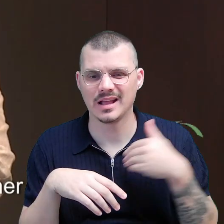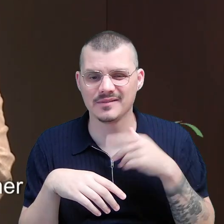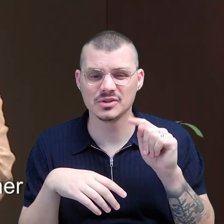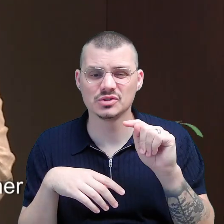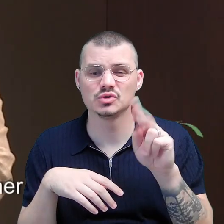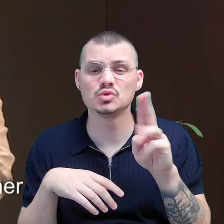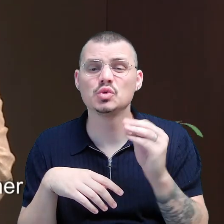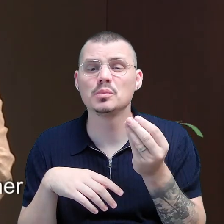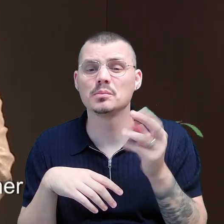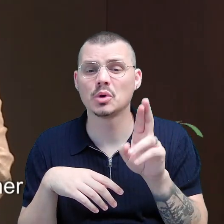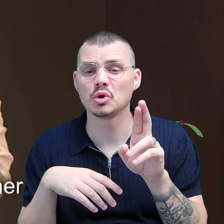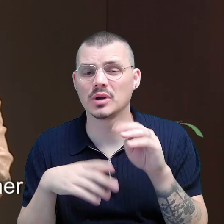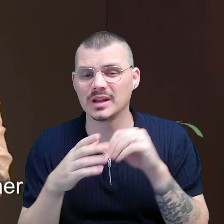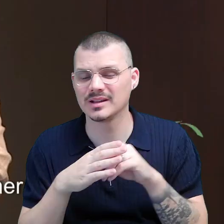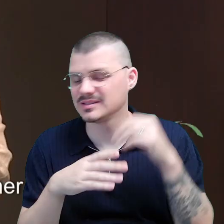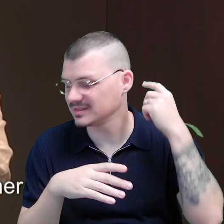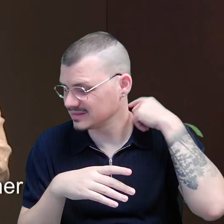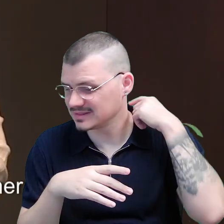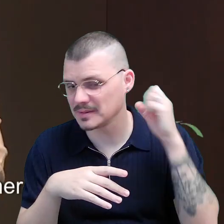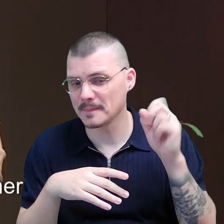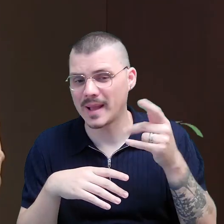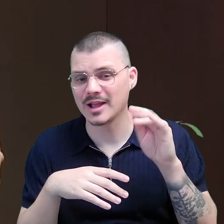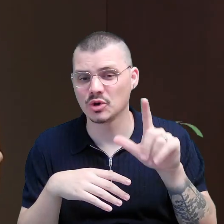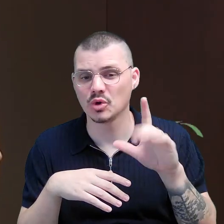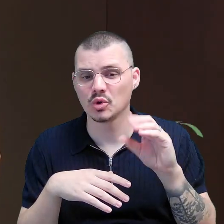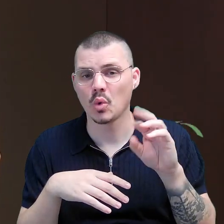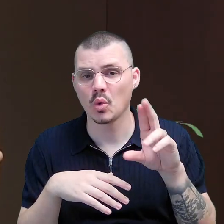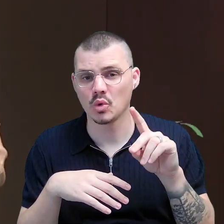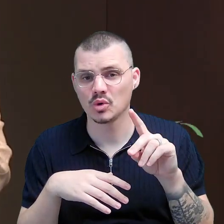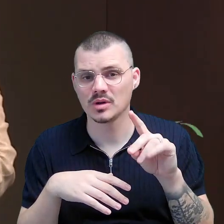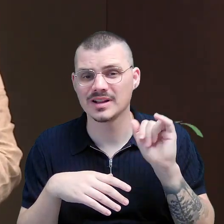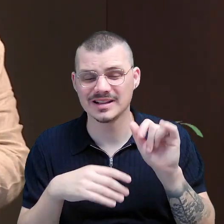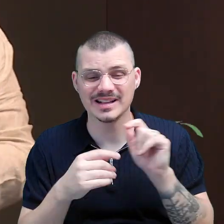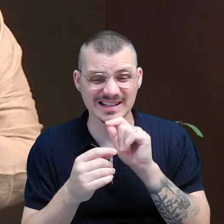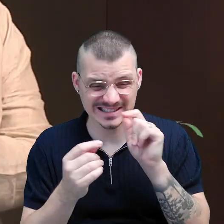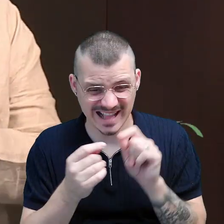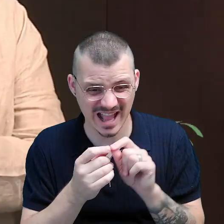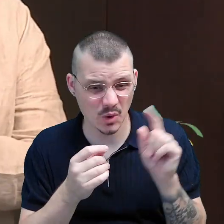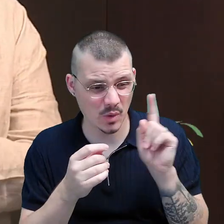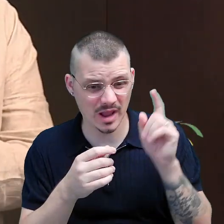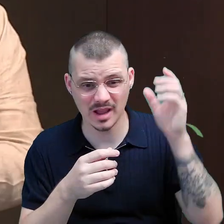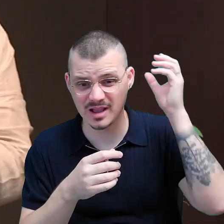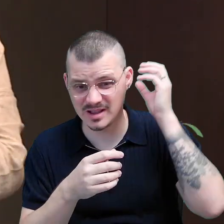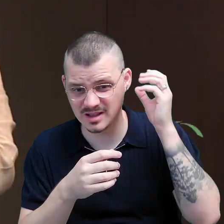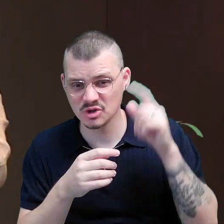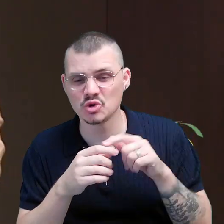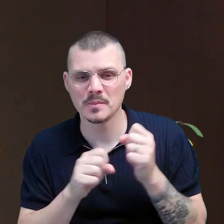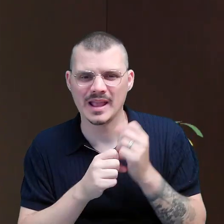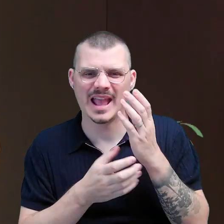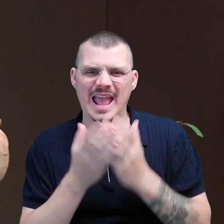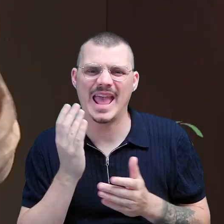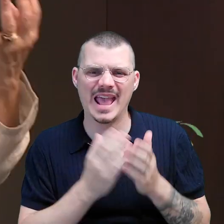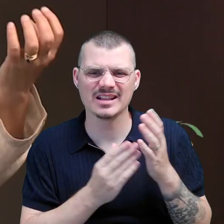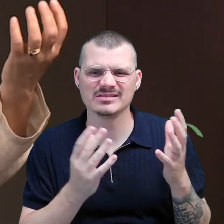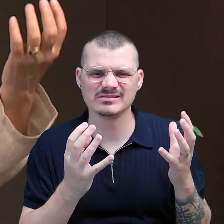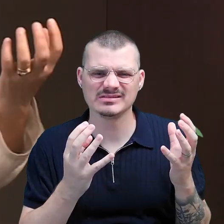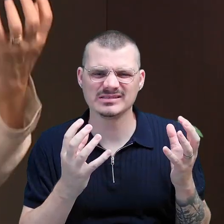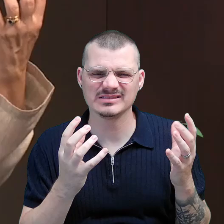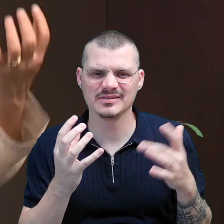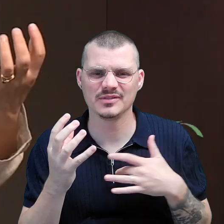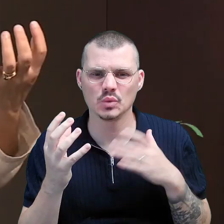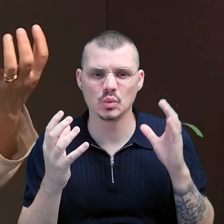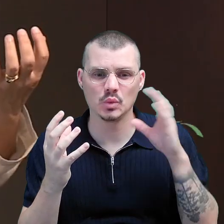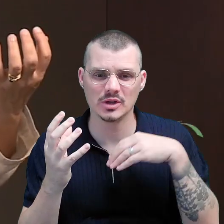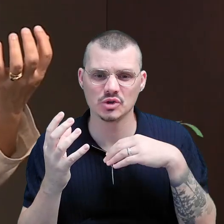they found she had a lemon-sized tumor in her spinal cord that was exactly placed to make her hands